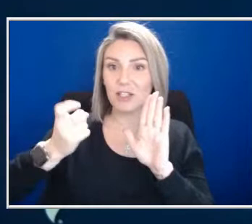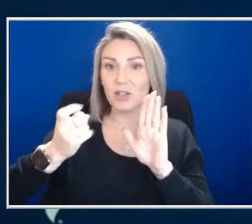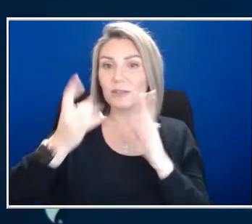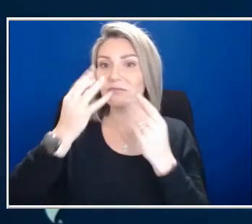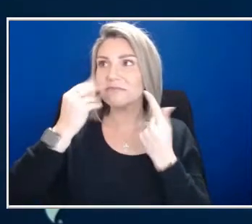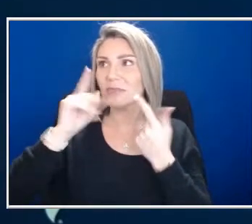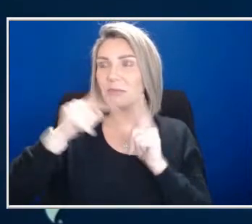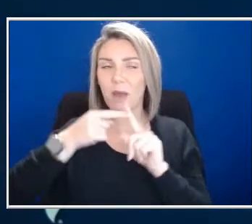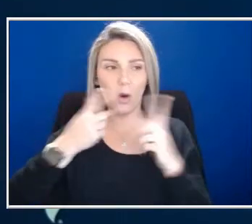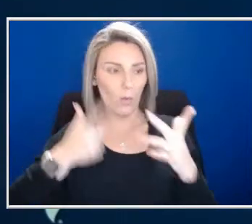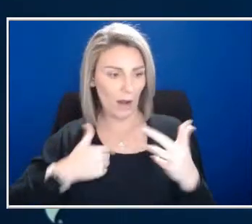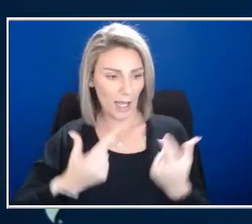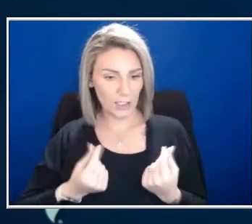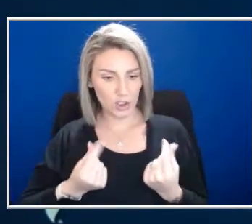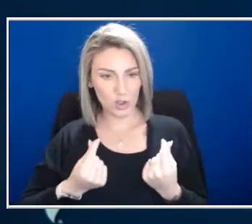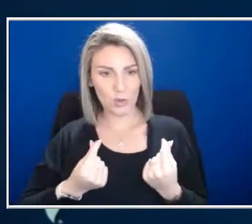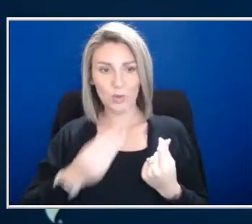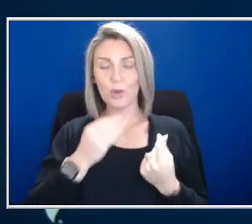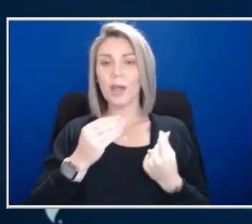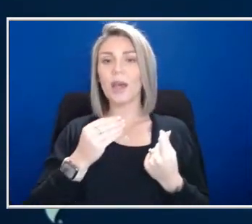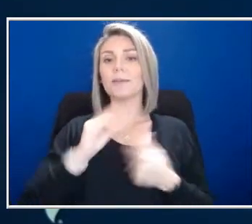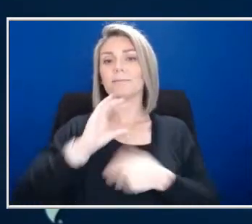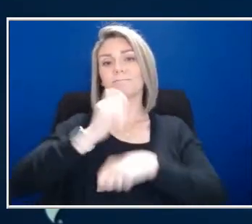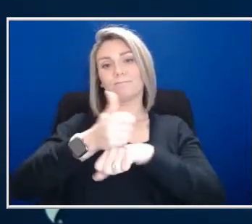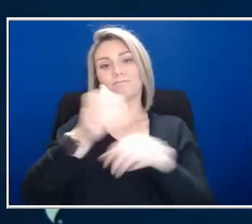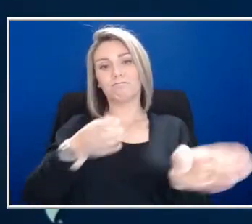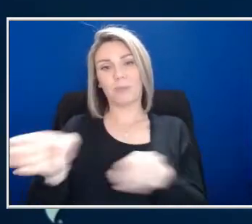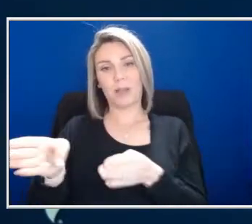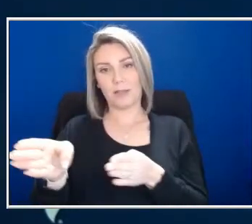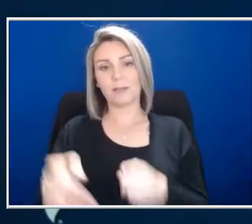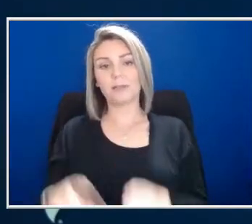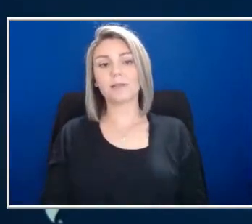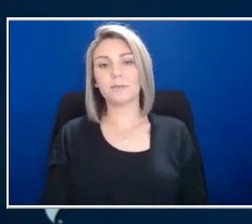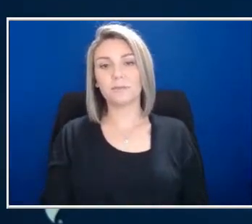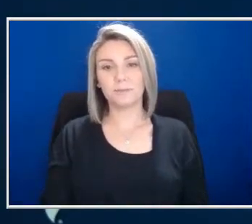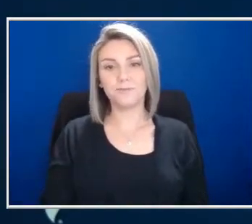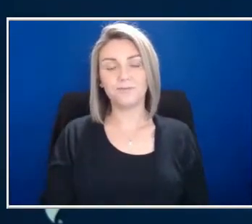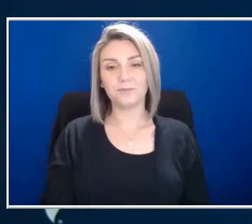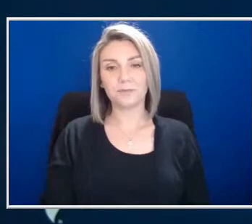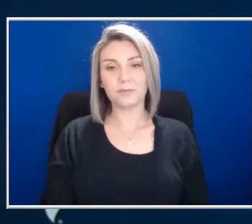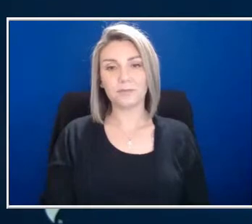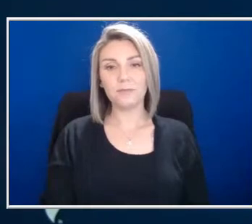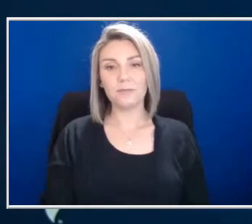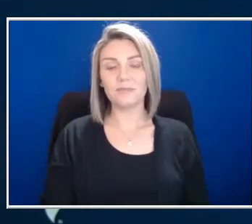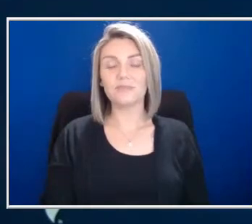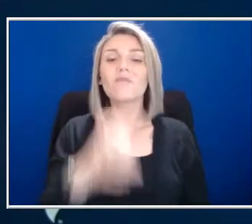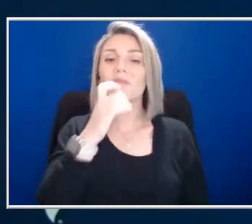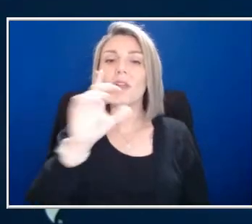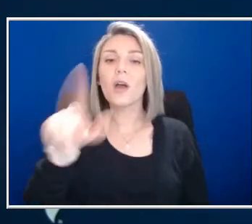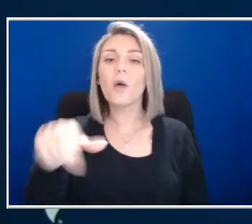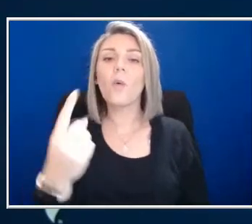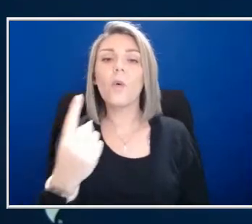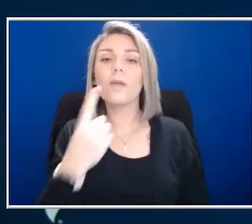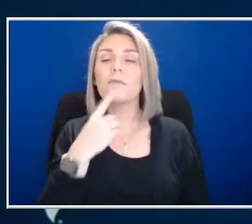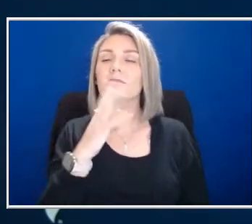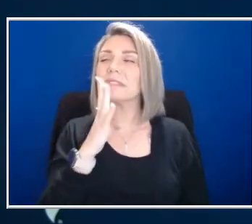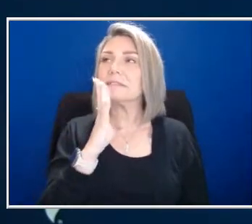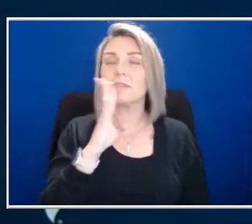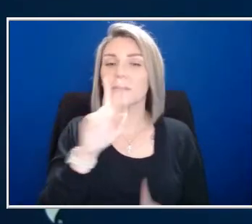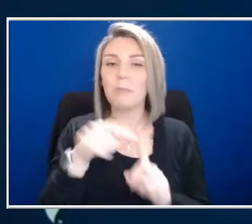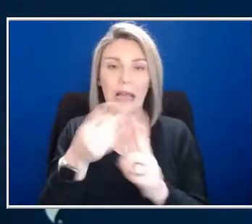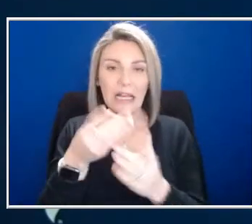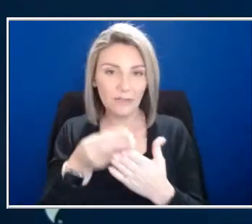do, and you need to make plans. And not only, I'm not talking just financial plans, but you need